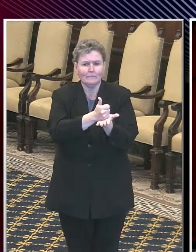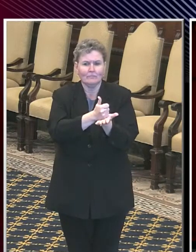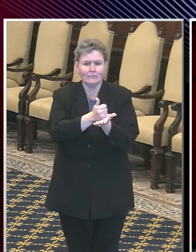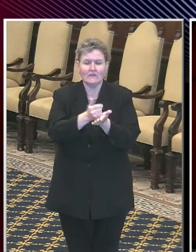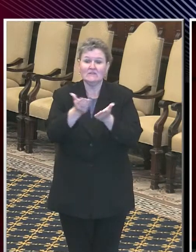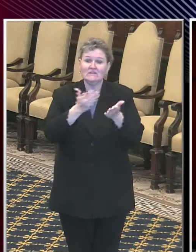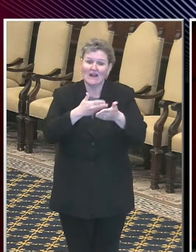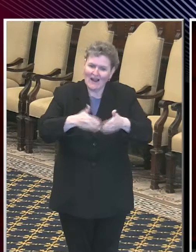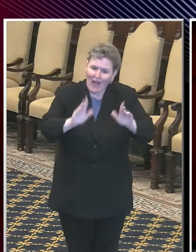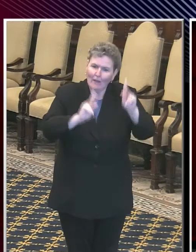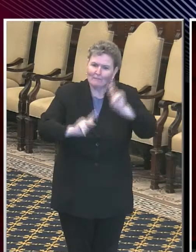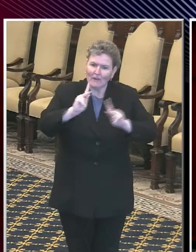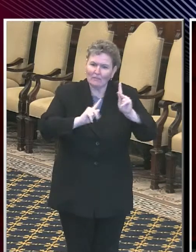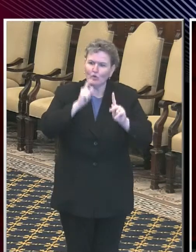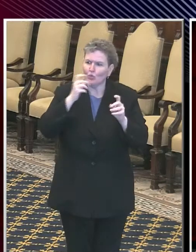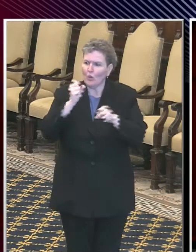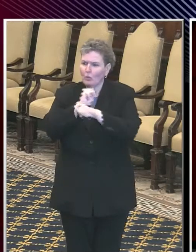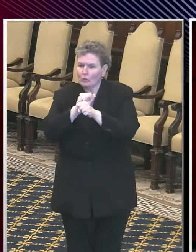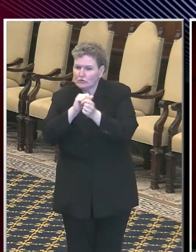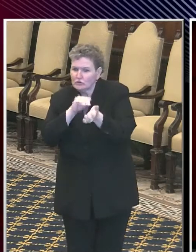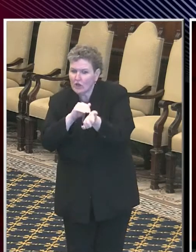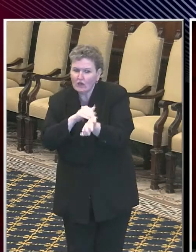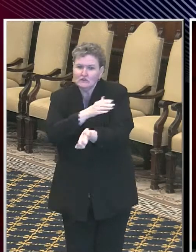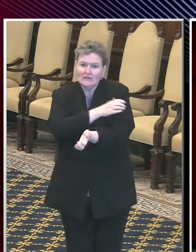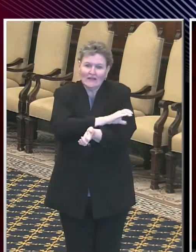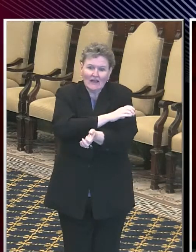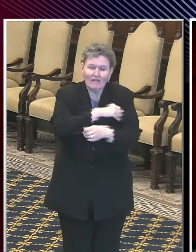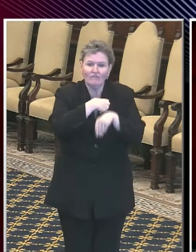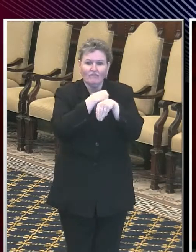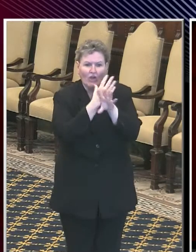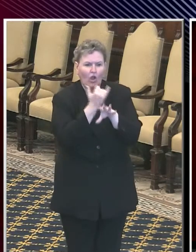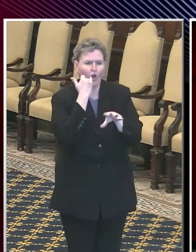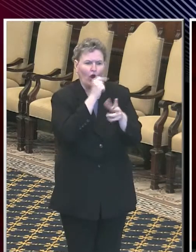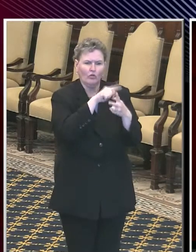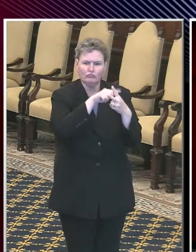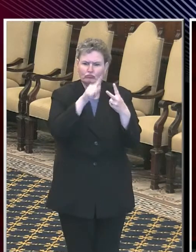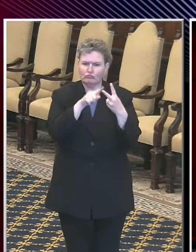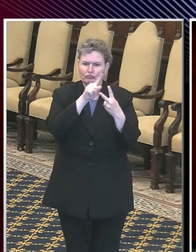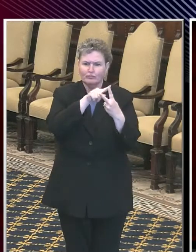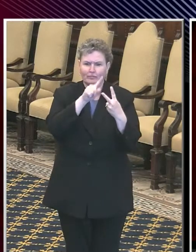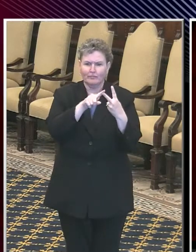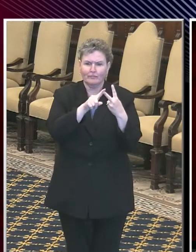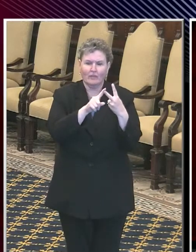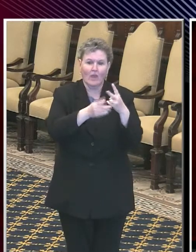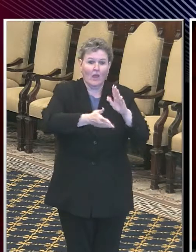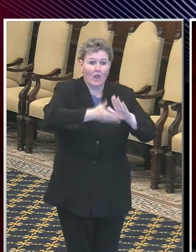counseling services for students, parents, and guardians. It's available by calling